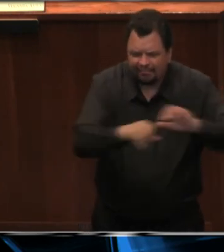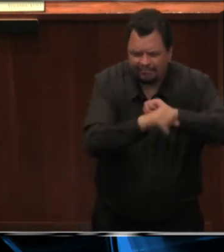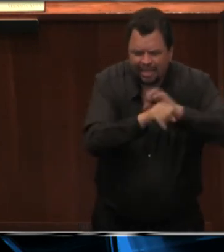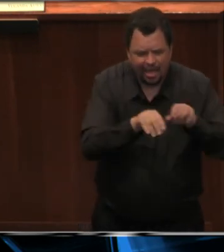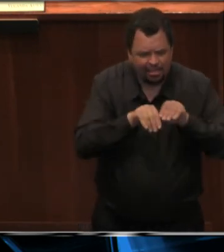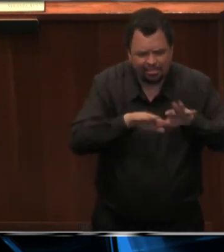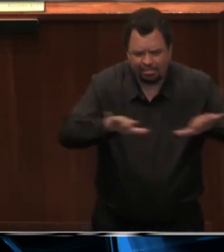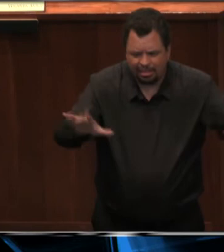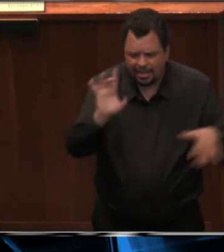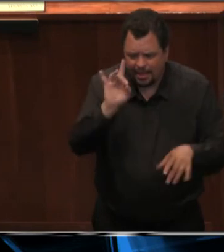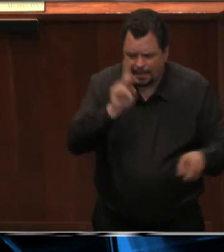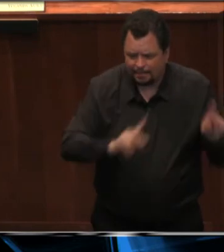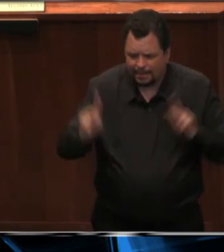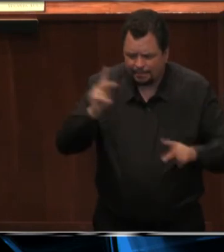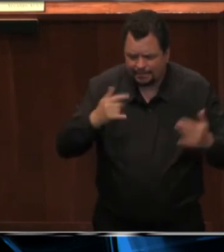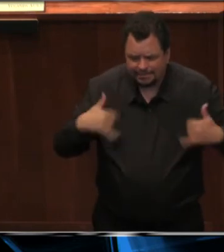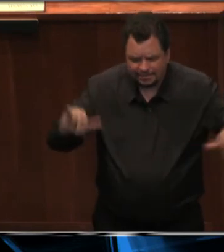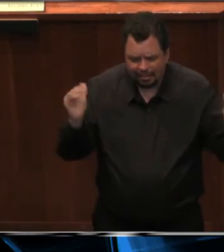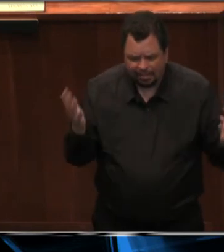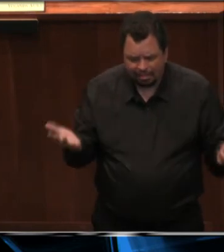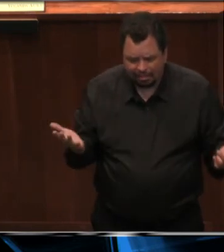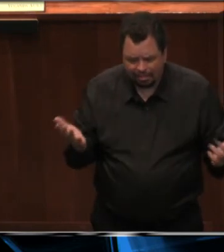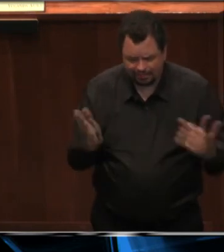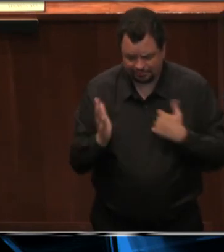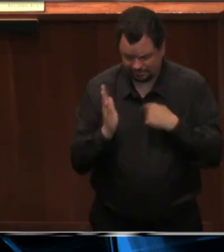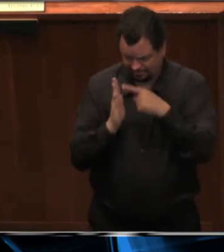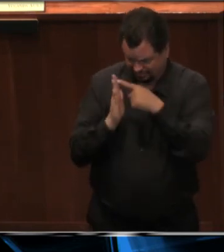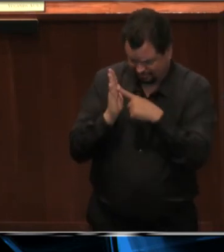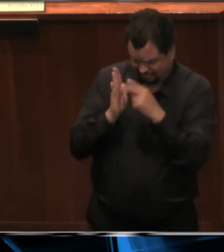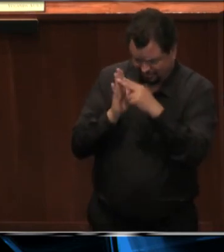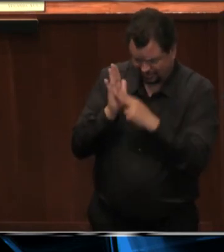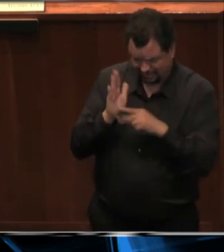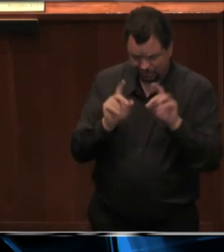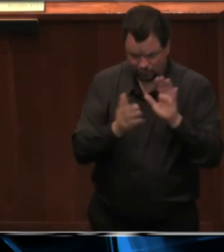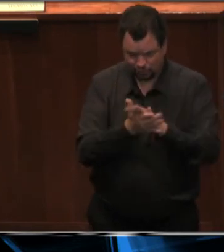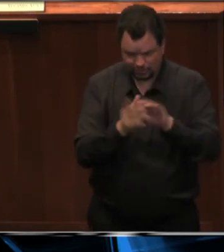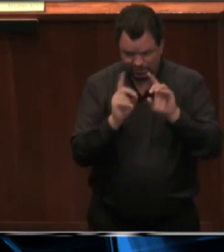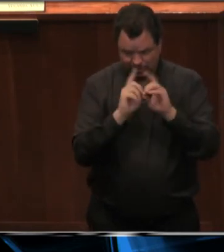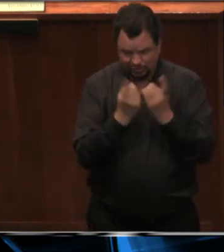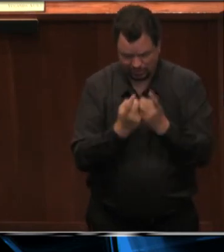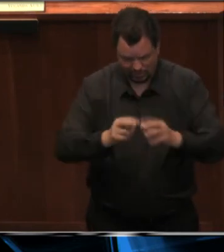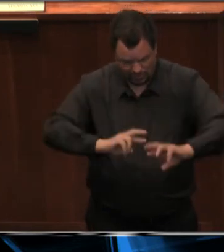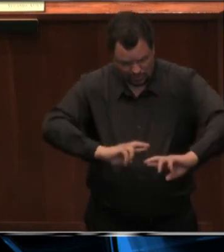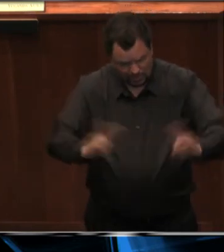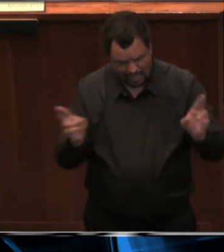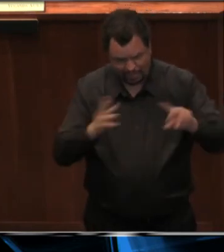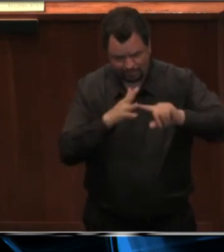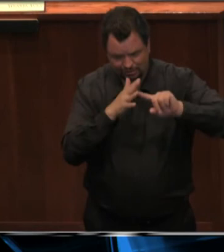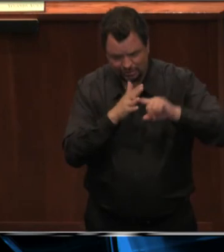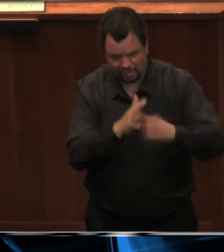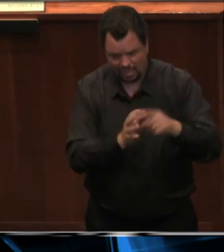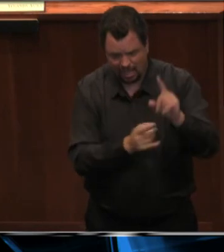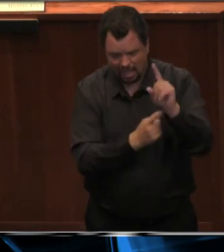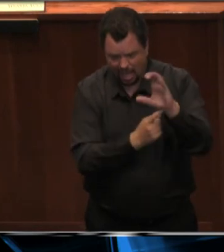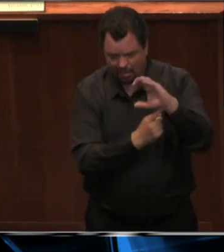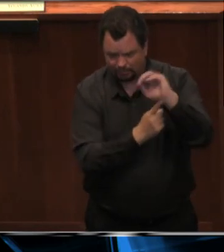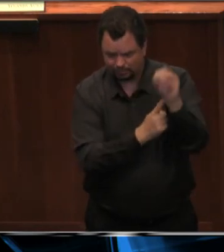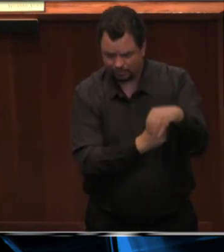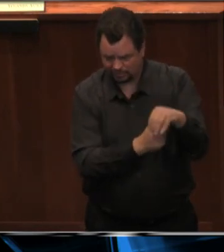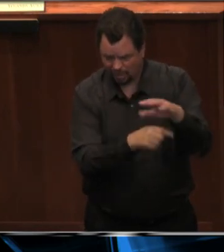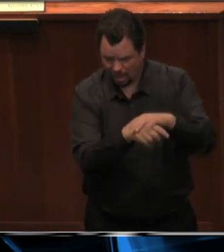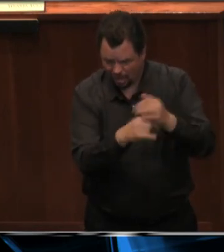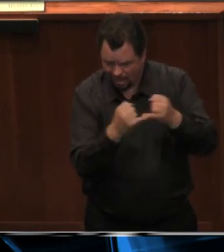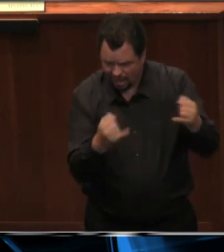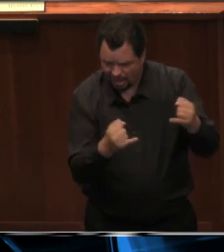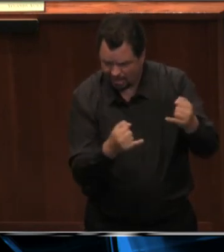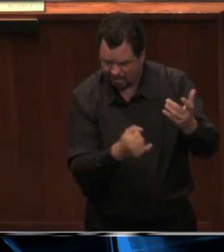the announcement that our school districts were preparing to open 100% online, I was utterly shocked at the lack of